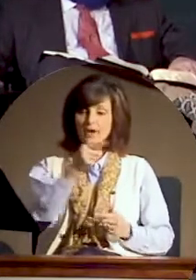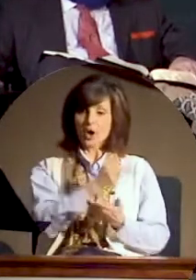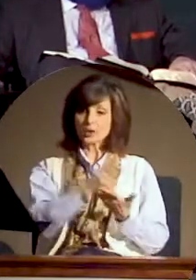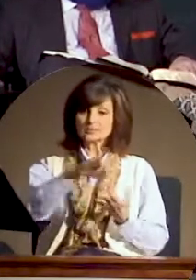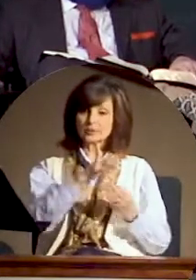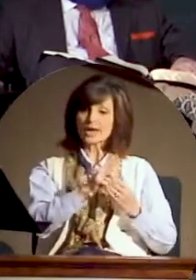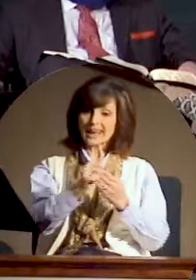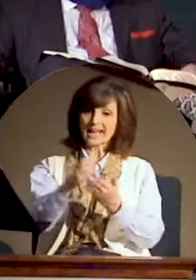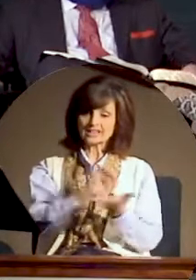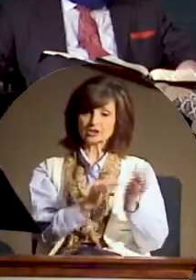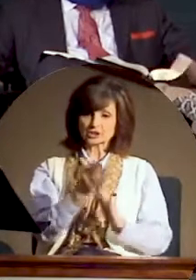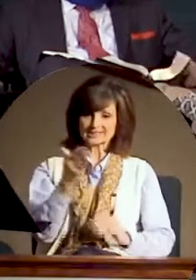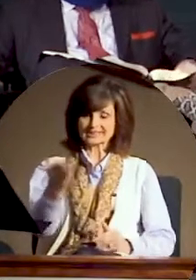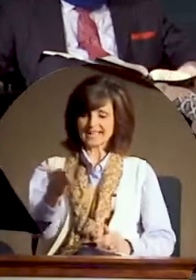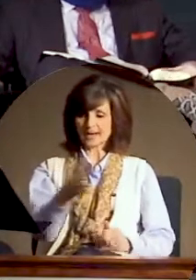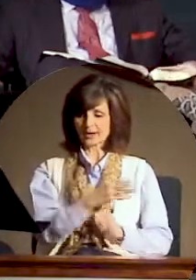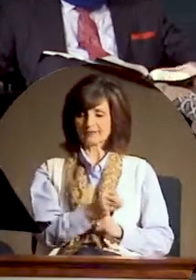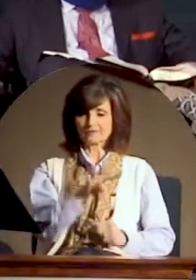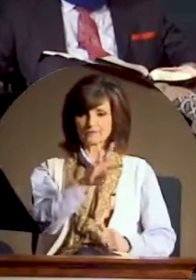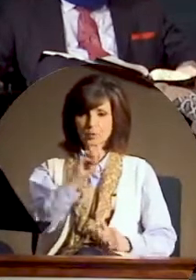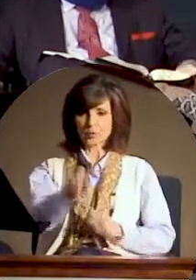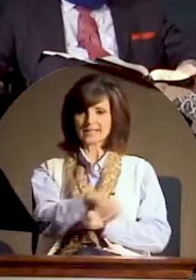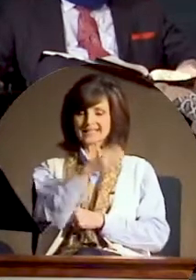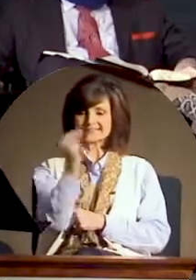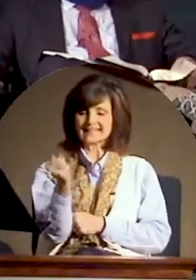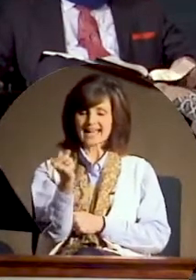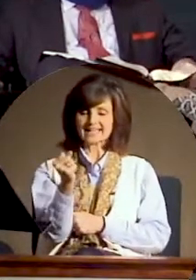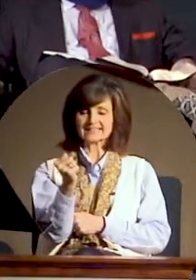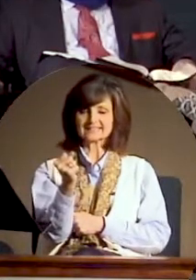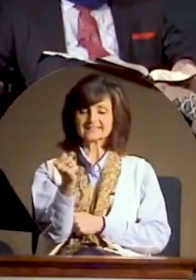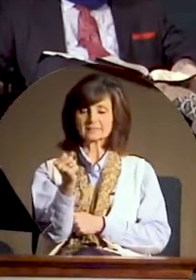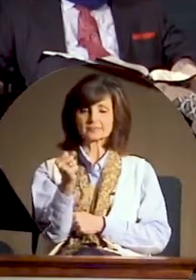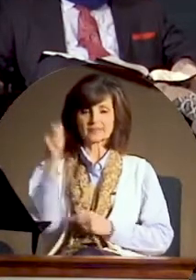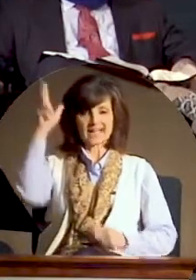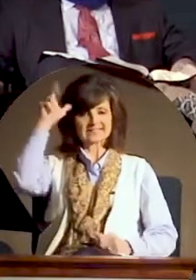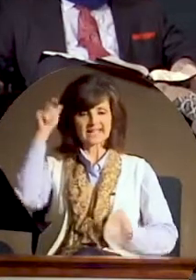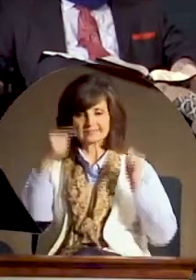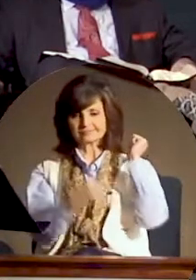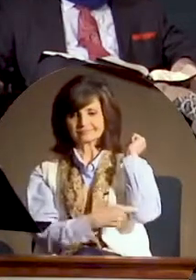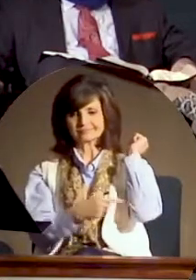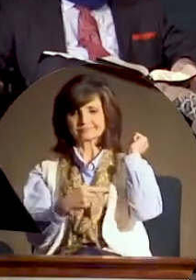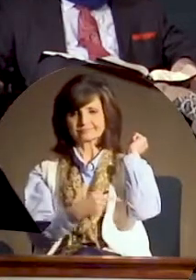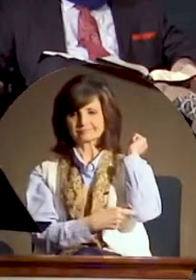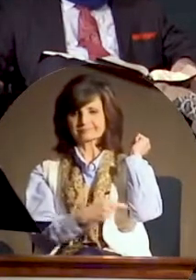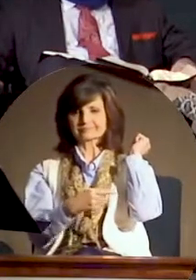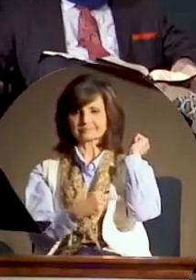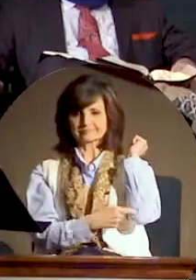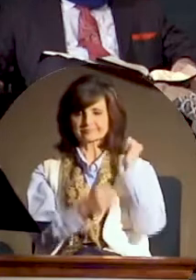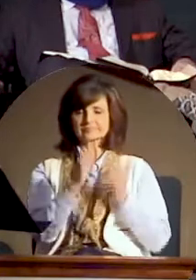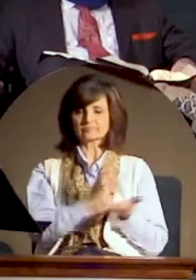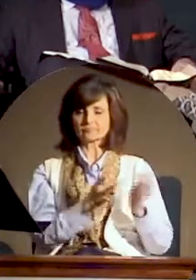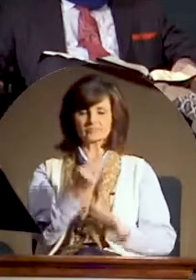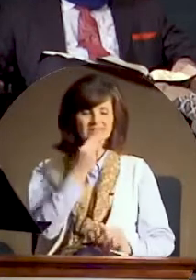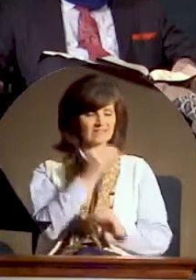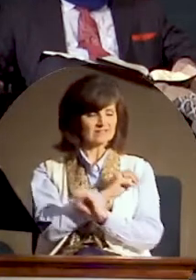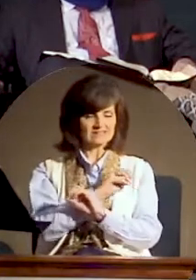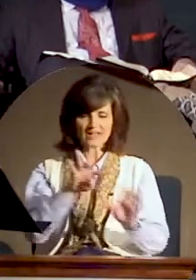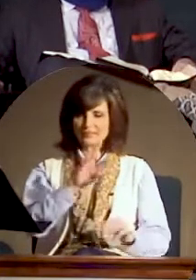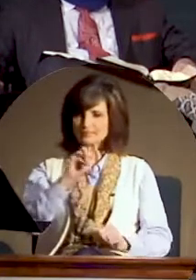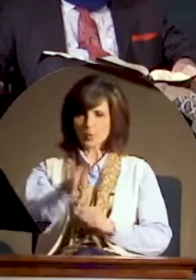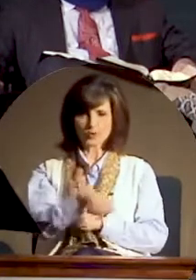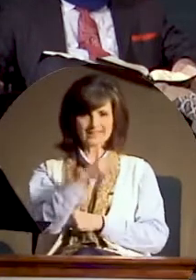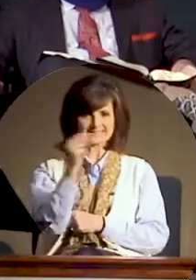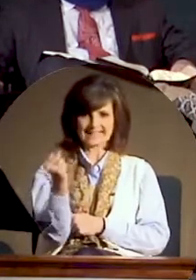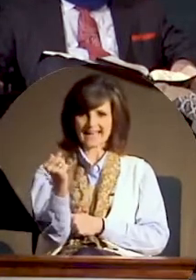Then verse 2, the Bible said for 40 days he was tempted of the devil. In those days he did eat nothing, and when they were